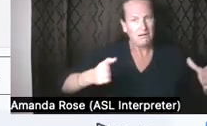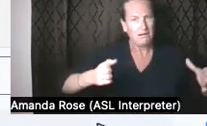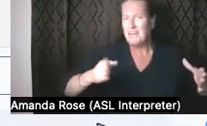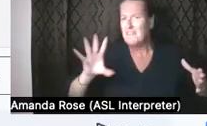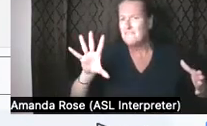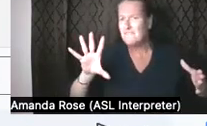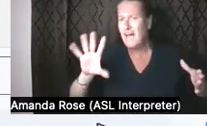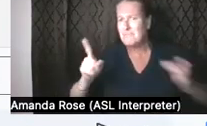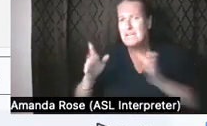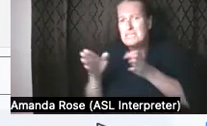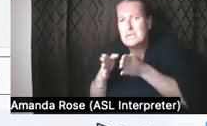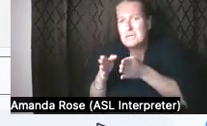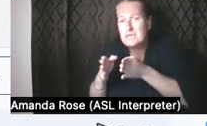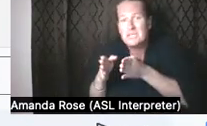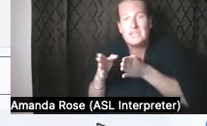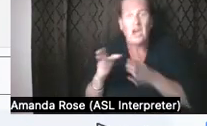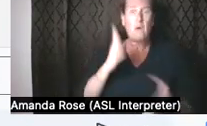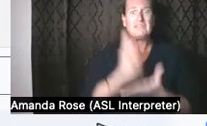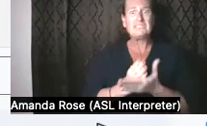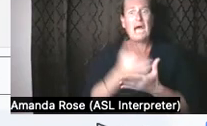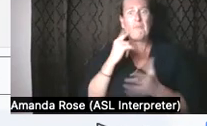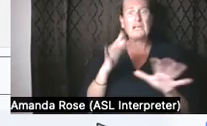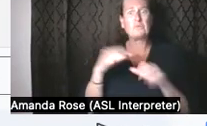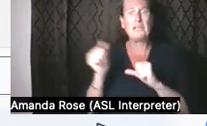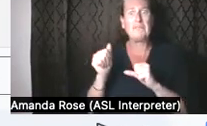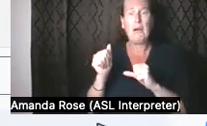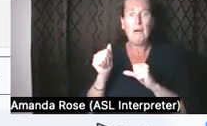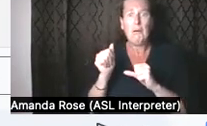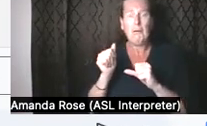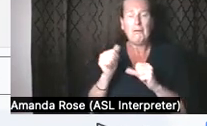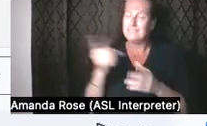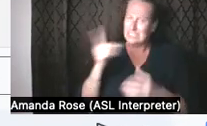we have to stop now because we're leaving. I don't know if you guys experienced this.